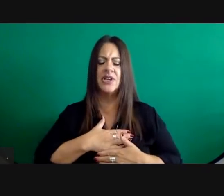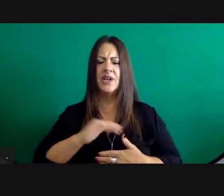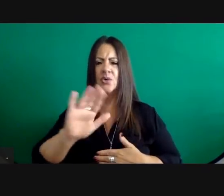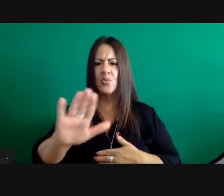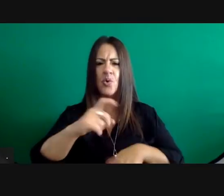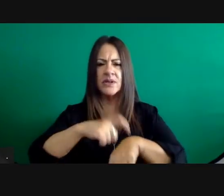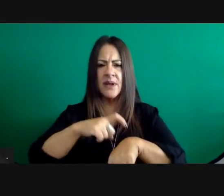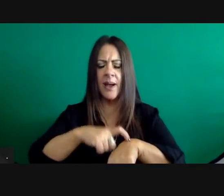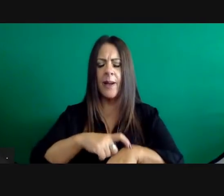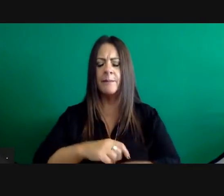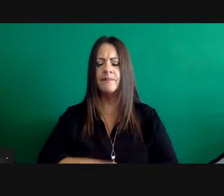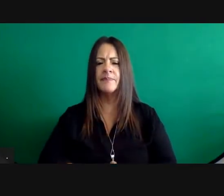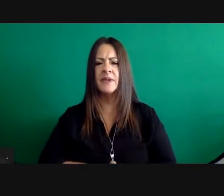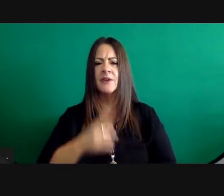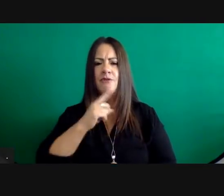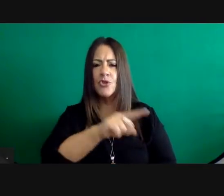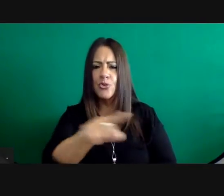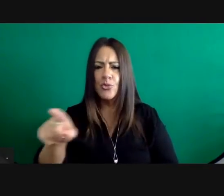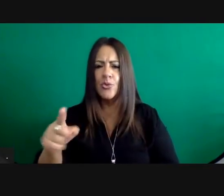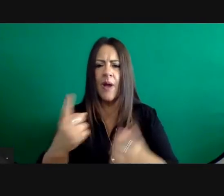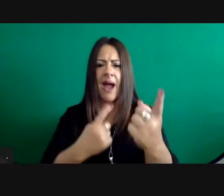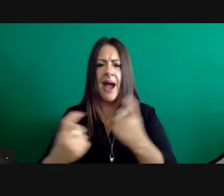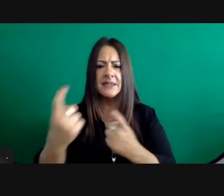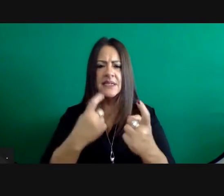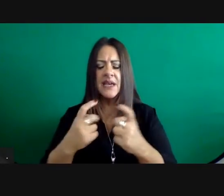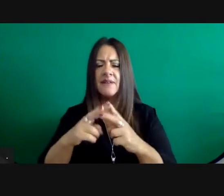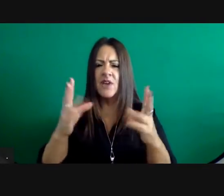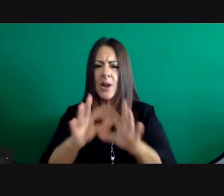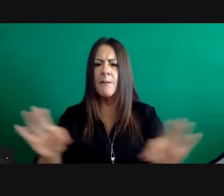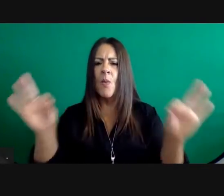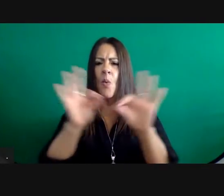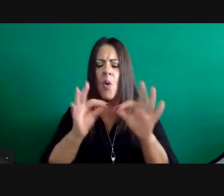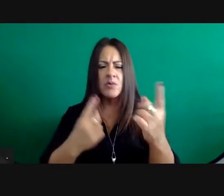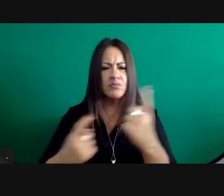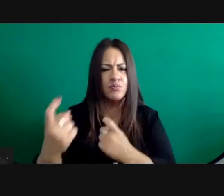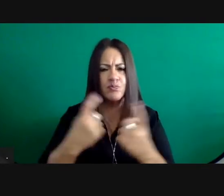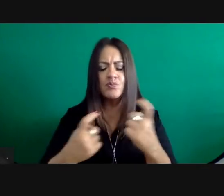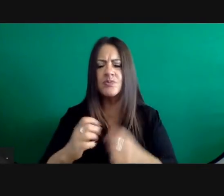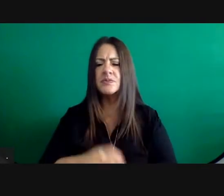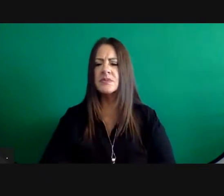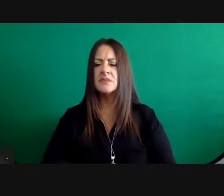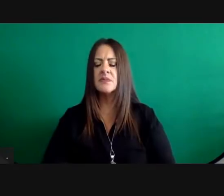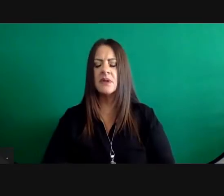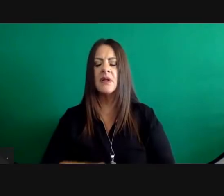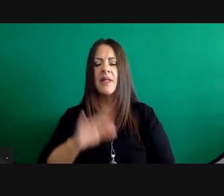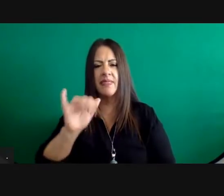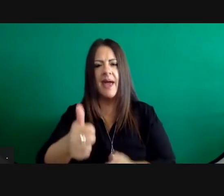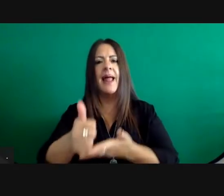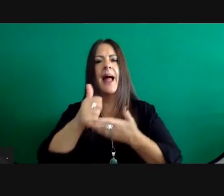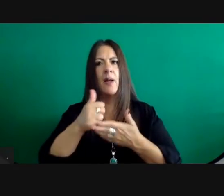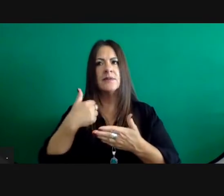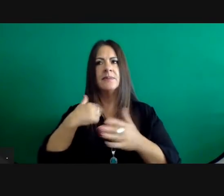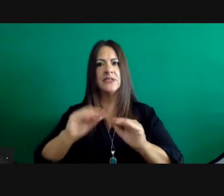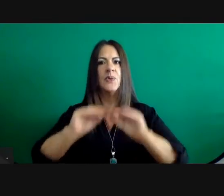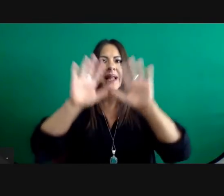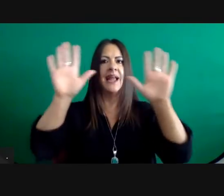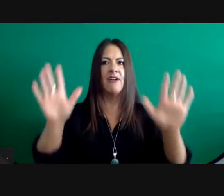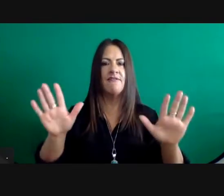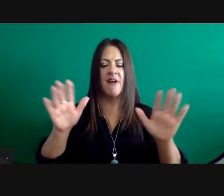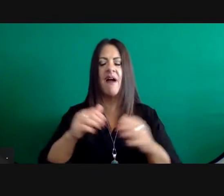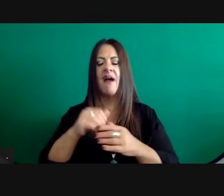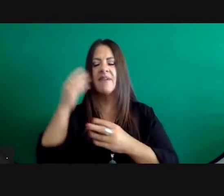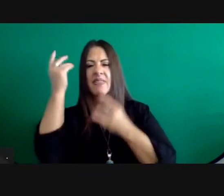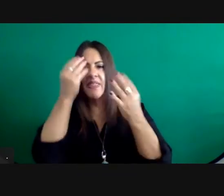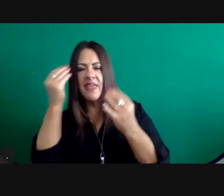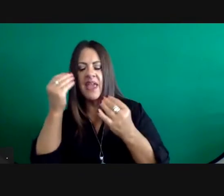with each of you, our reporters, for asking thoughtful questions that help us not just illuminate the thinking behind some of the